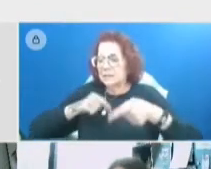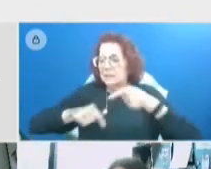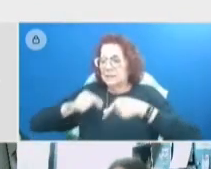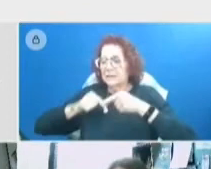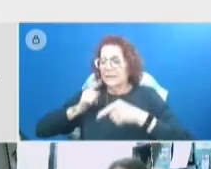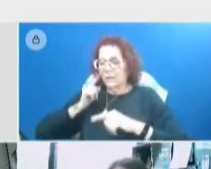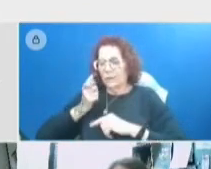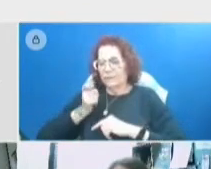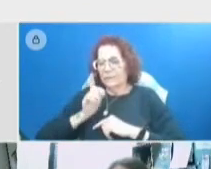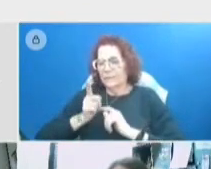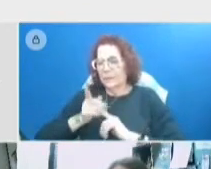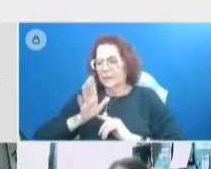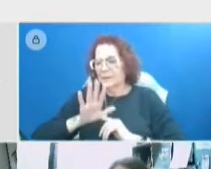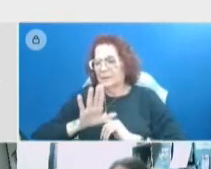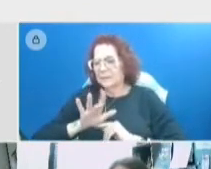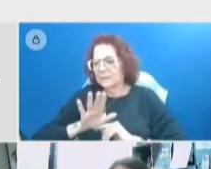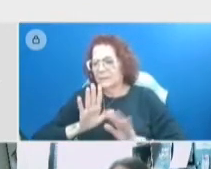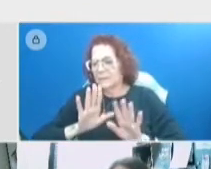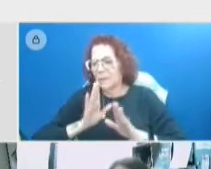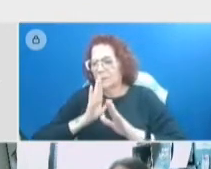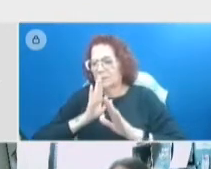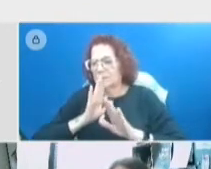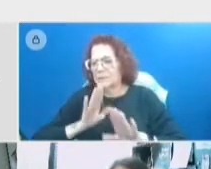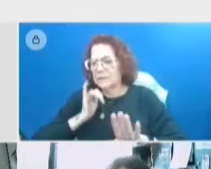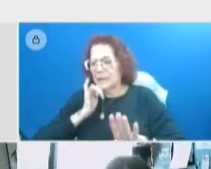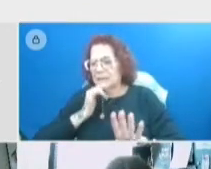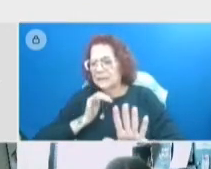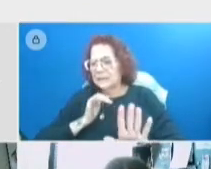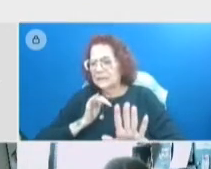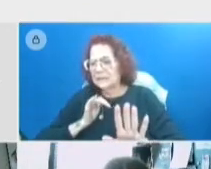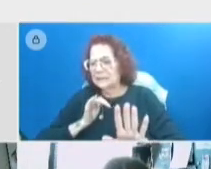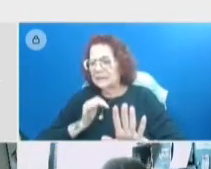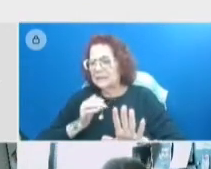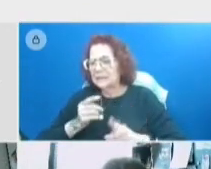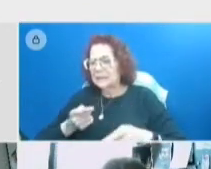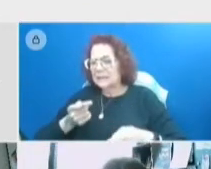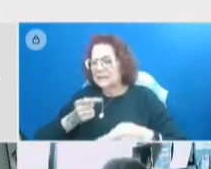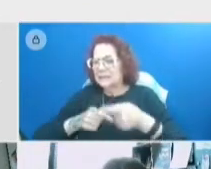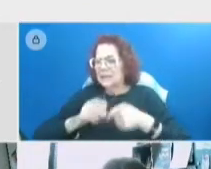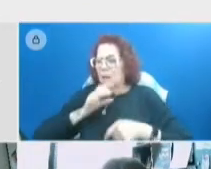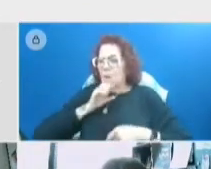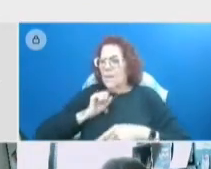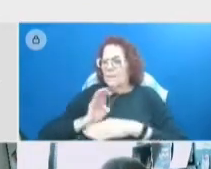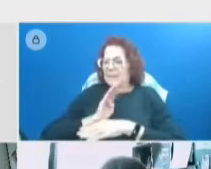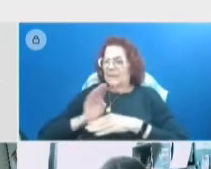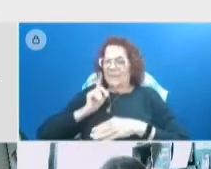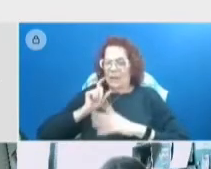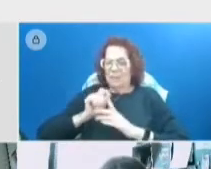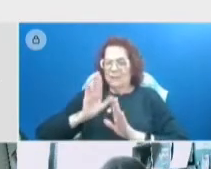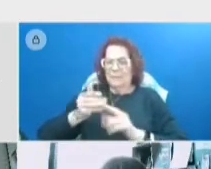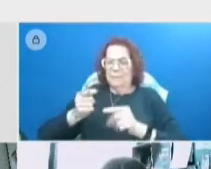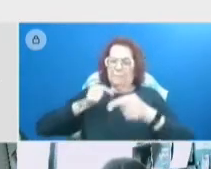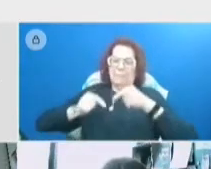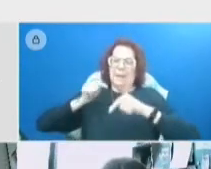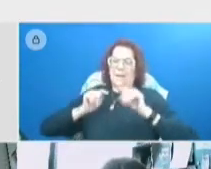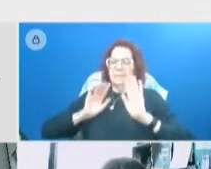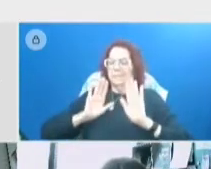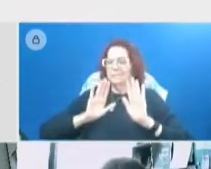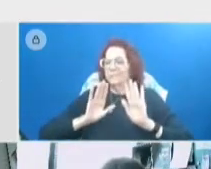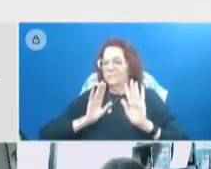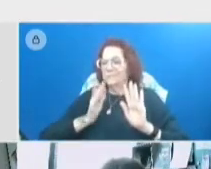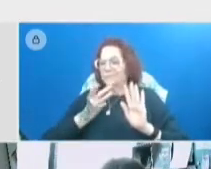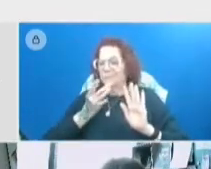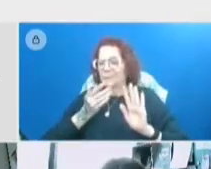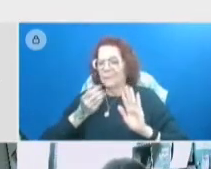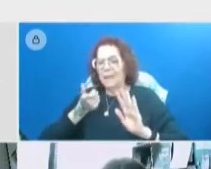But back under old business for just a second, and this goes back to something that we referenced in the minutes from